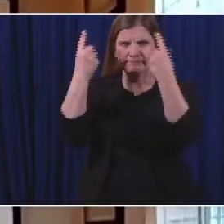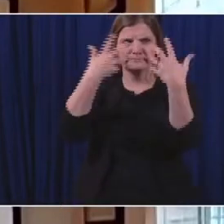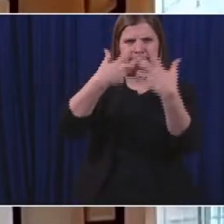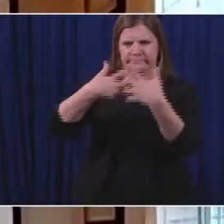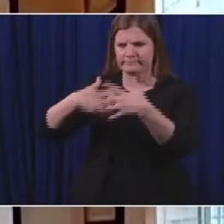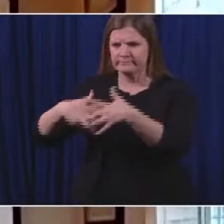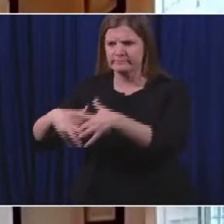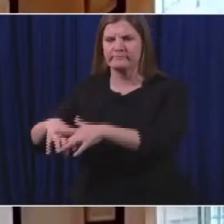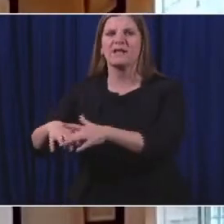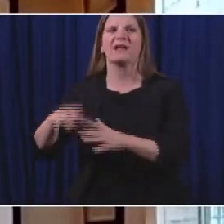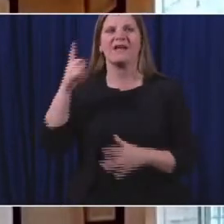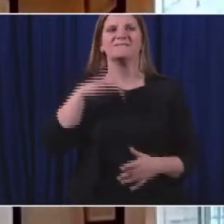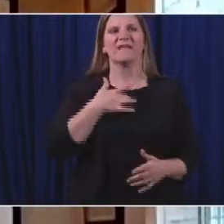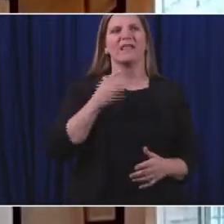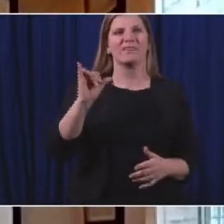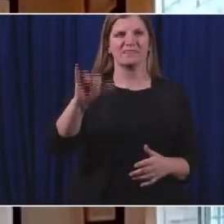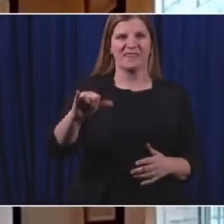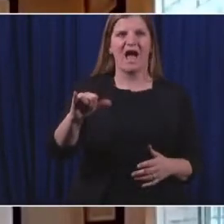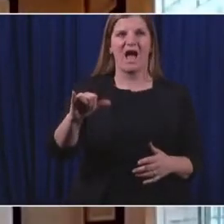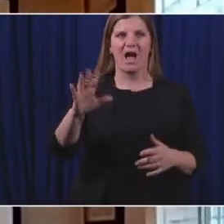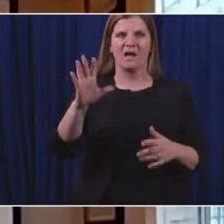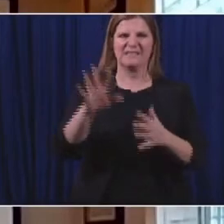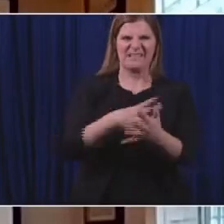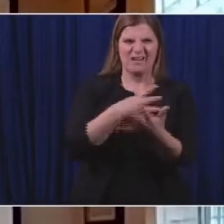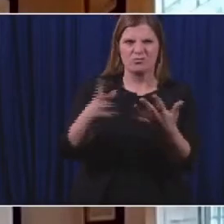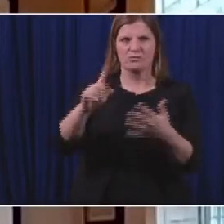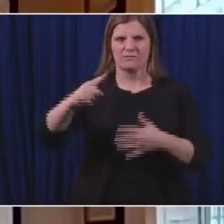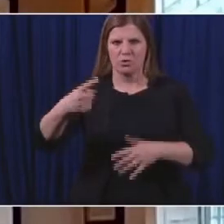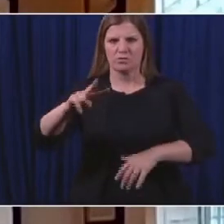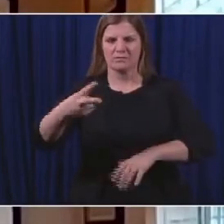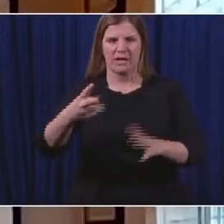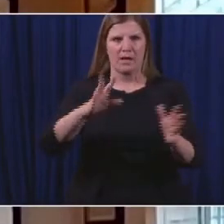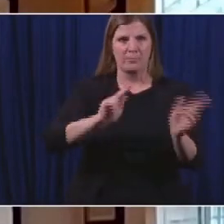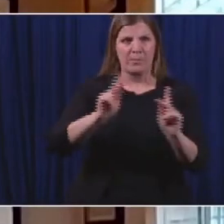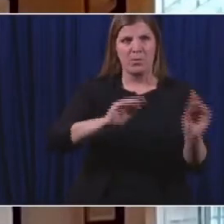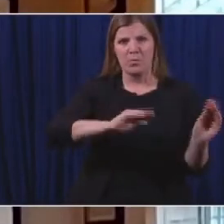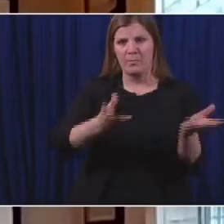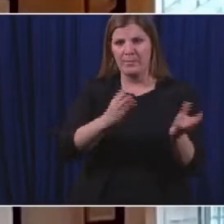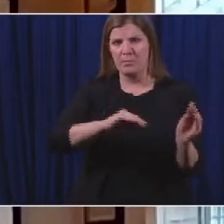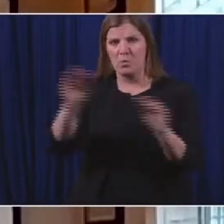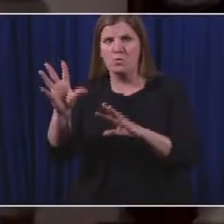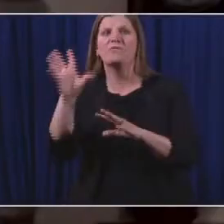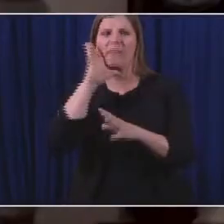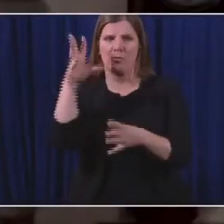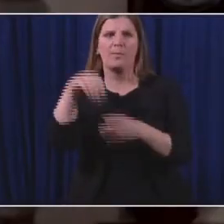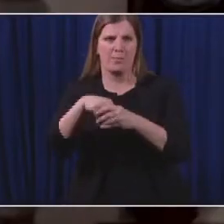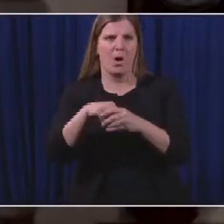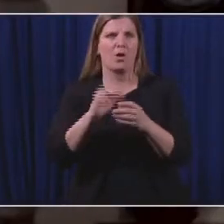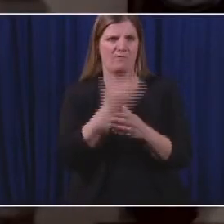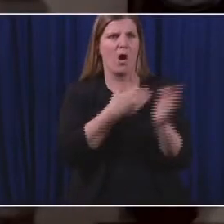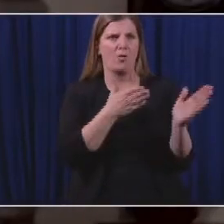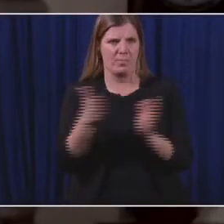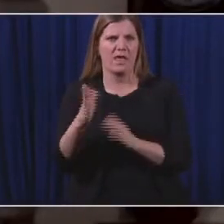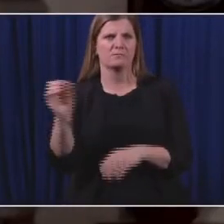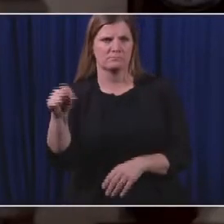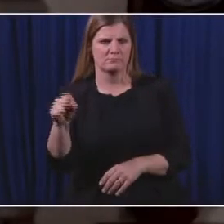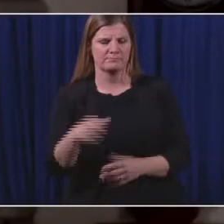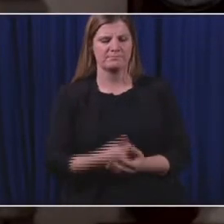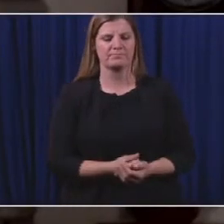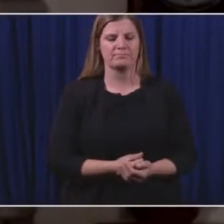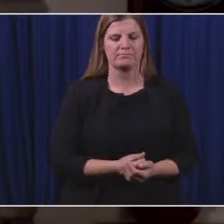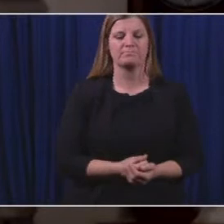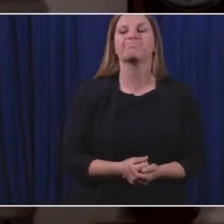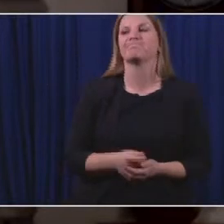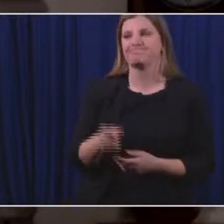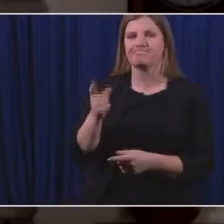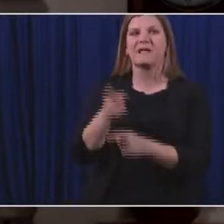certainly be a part of the planning as we get to that population. So I think it's a good question. If someone is in